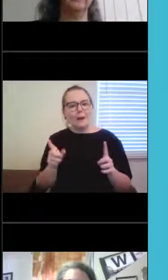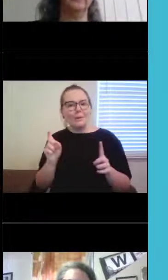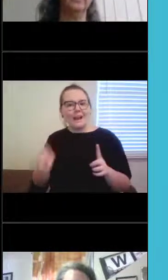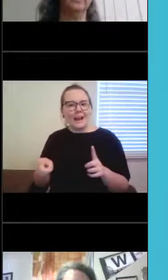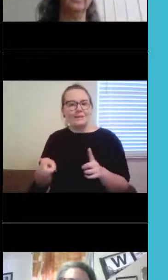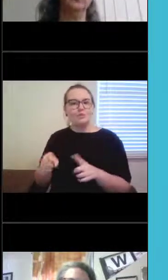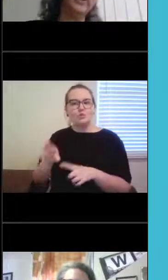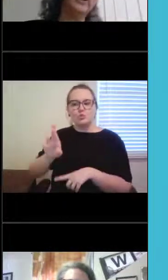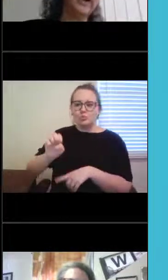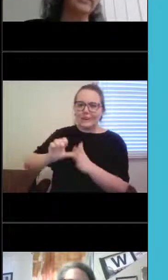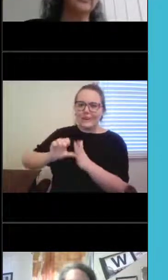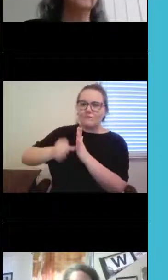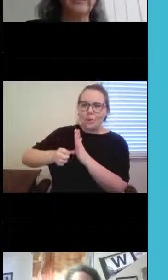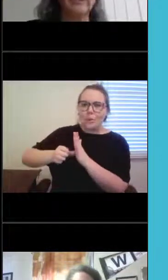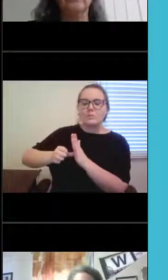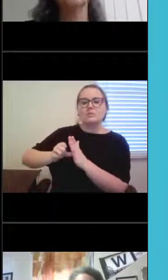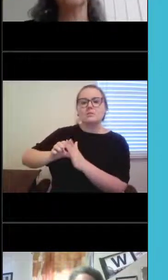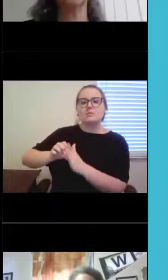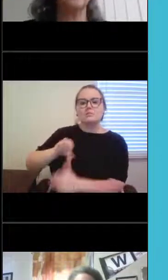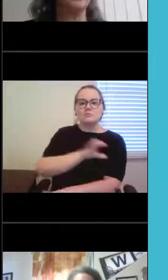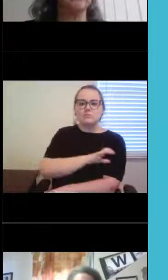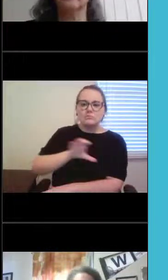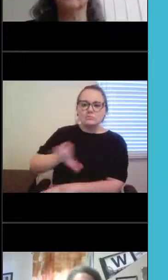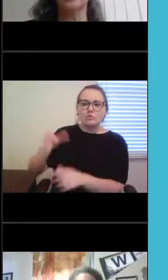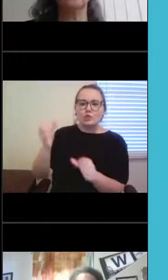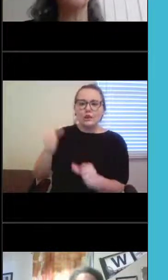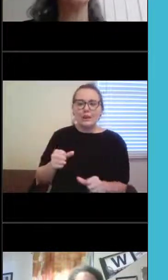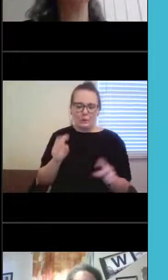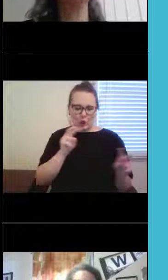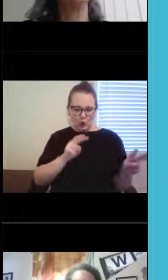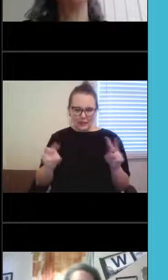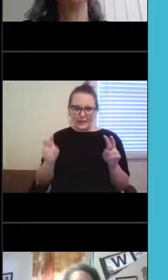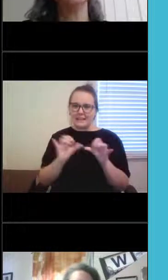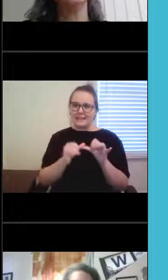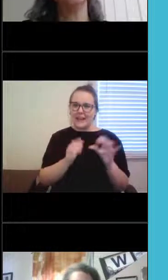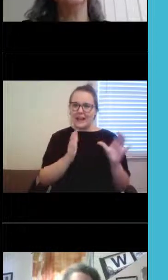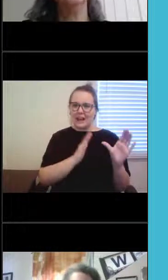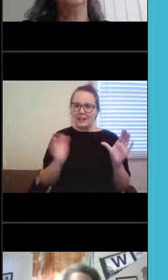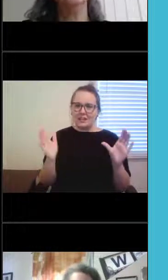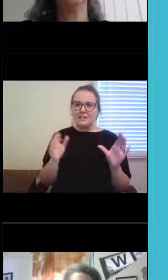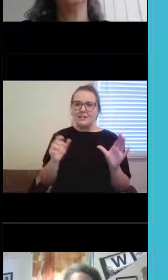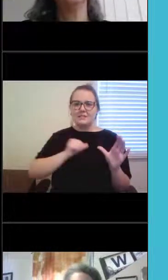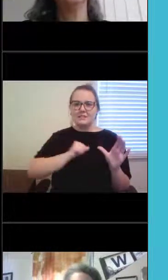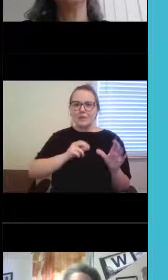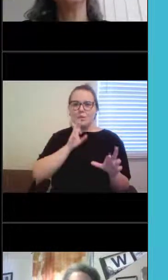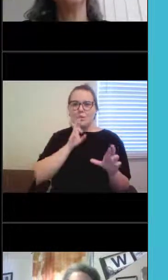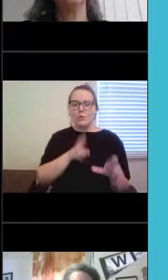and positive. And what we found in looking at this scale, this measure of self-reported